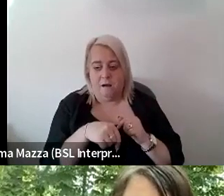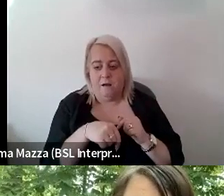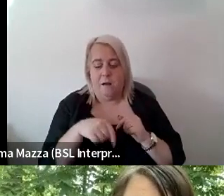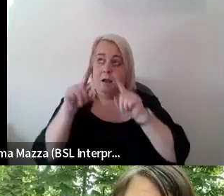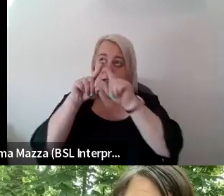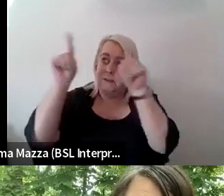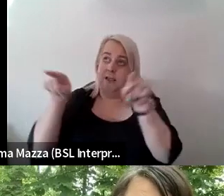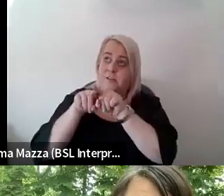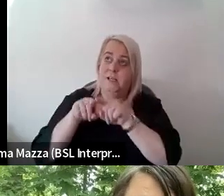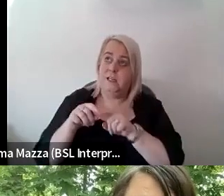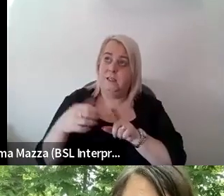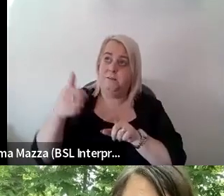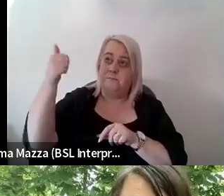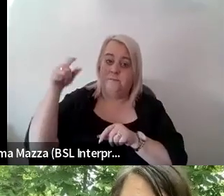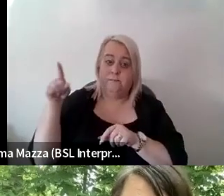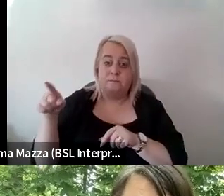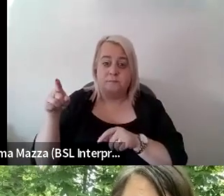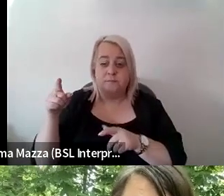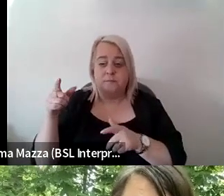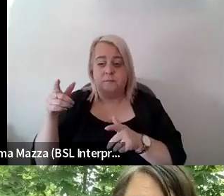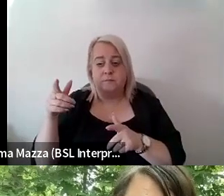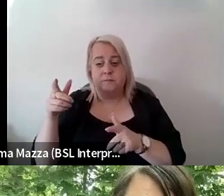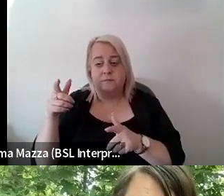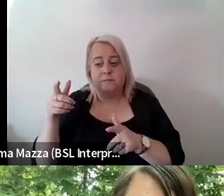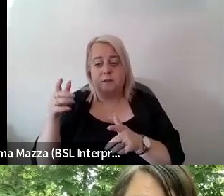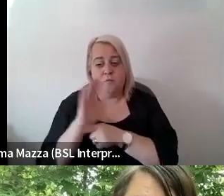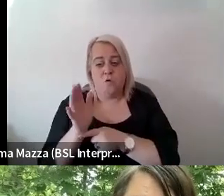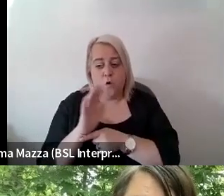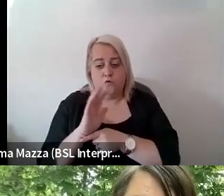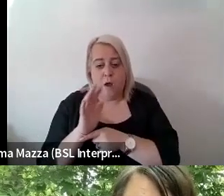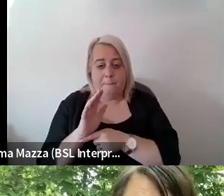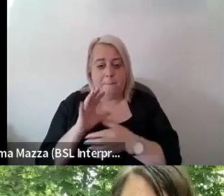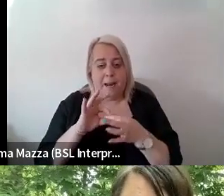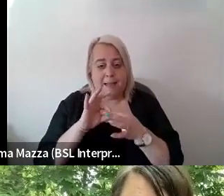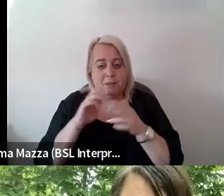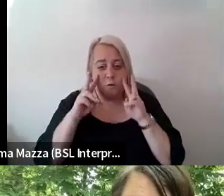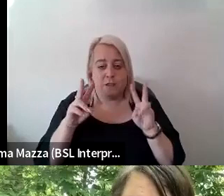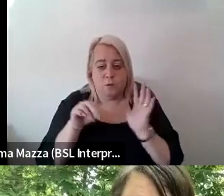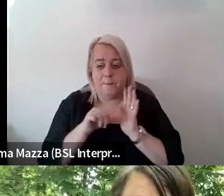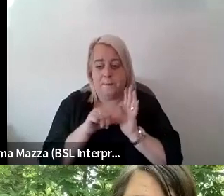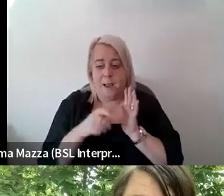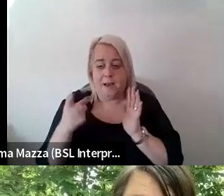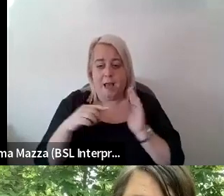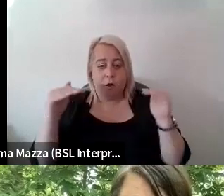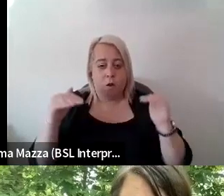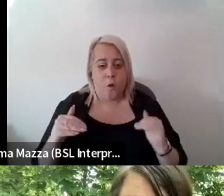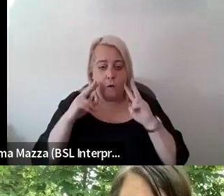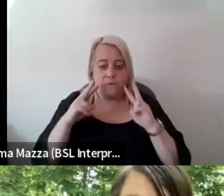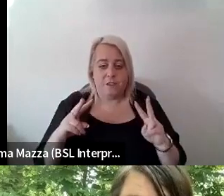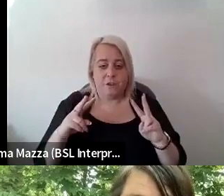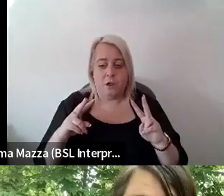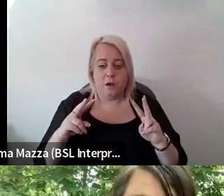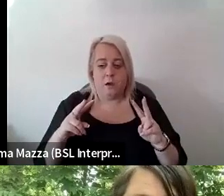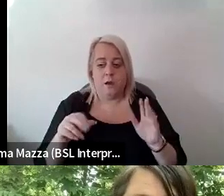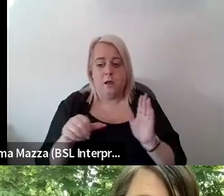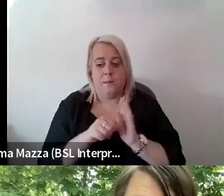playing for visually impaired and low vision patients, except it was so low,